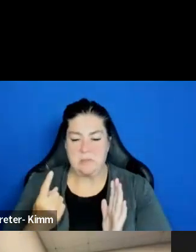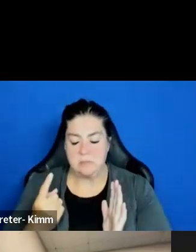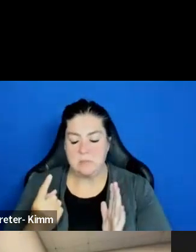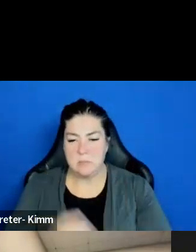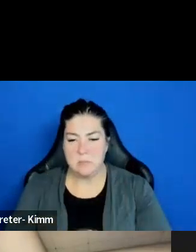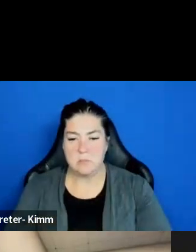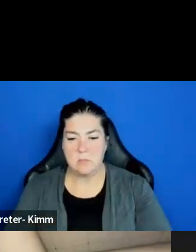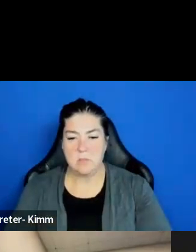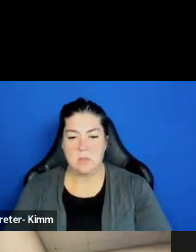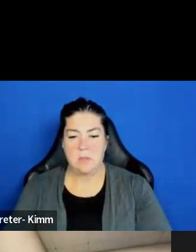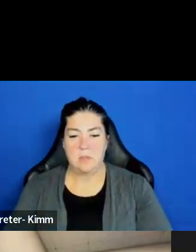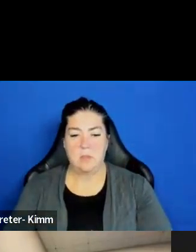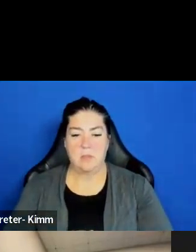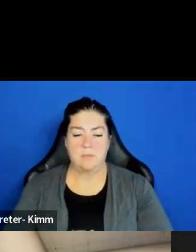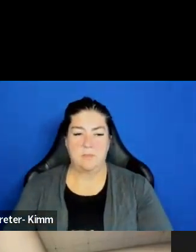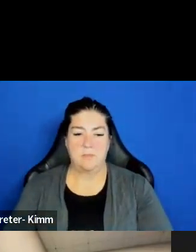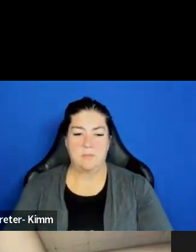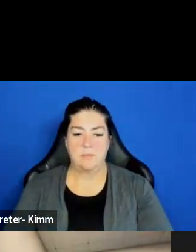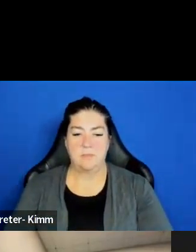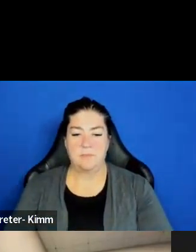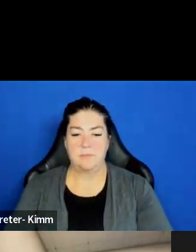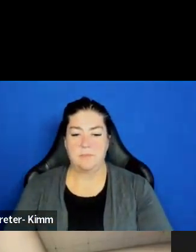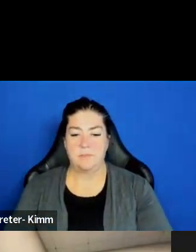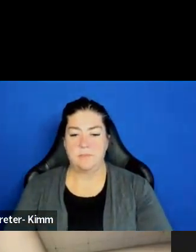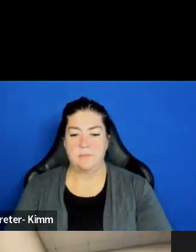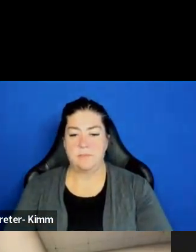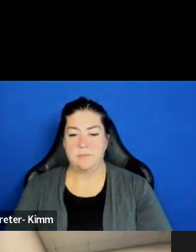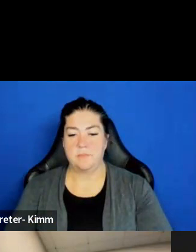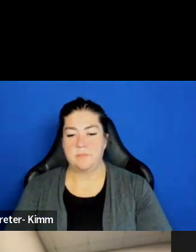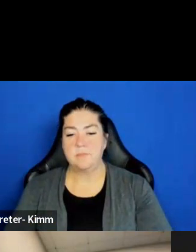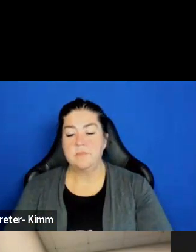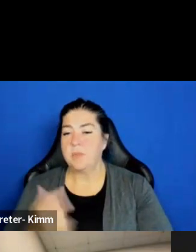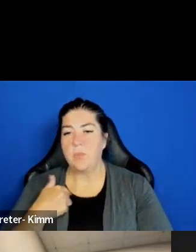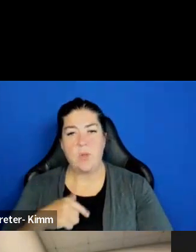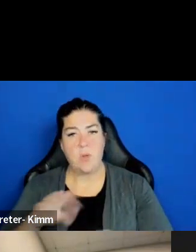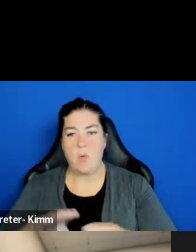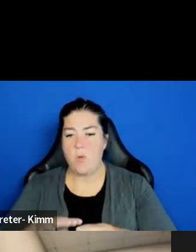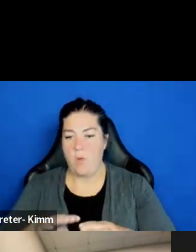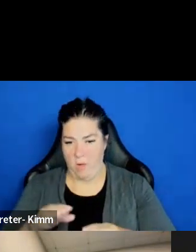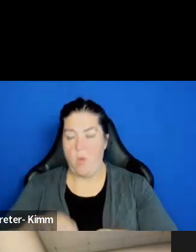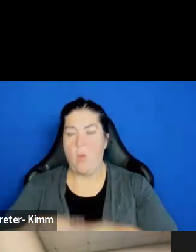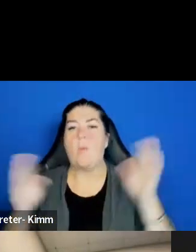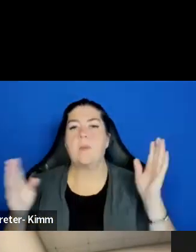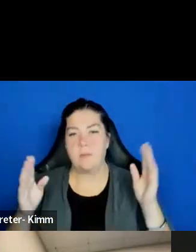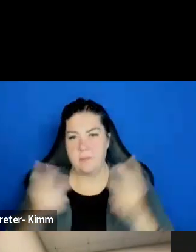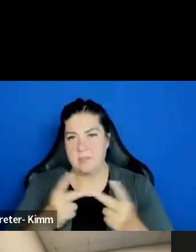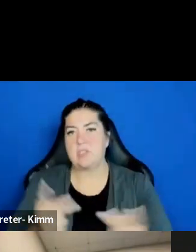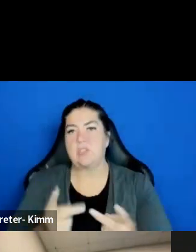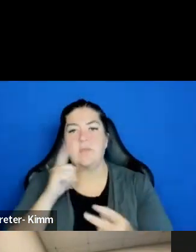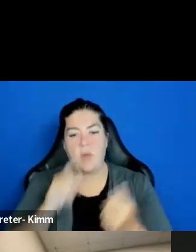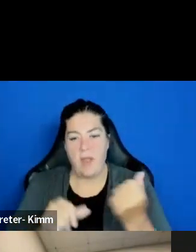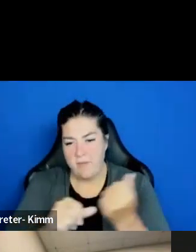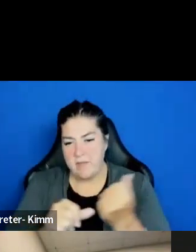holding it open to people who are in paid positions as victim advocates with an organization that